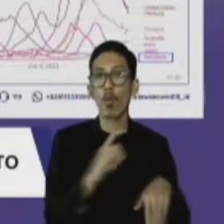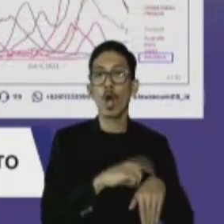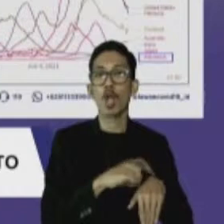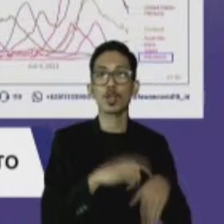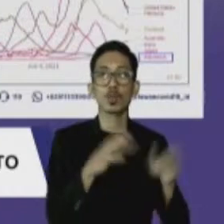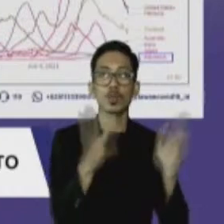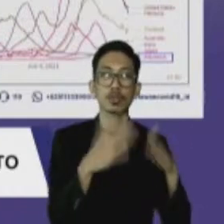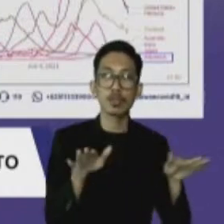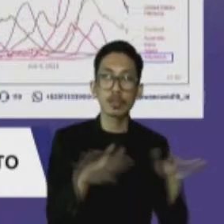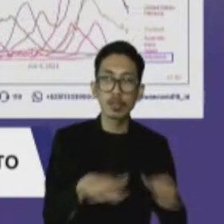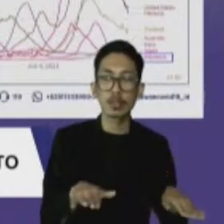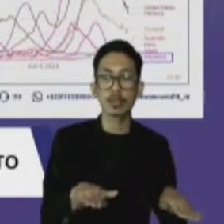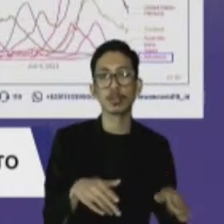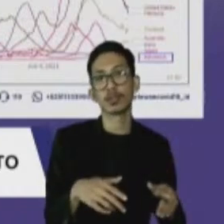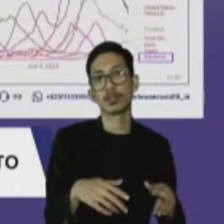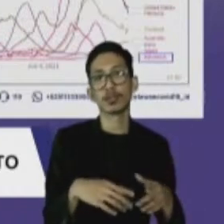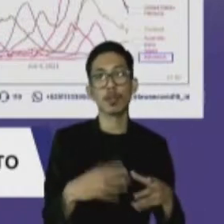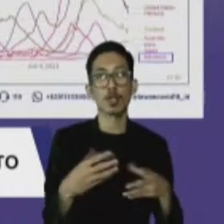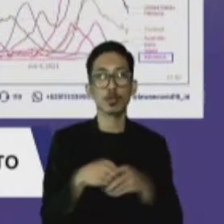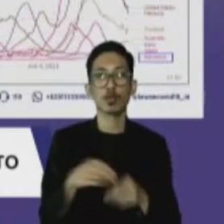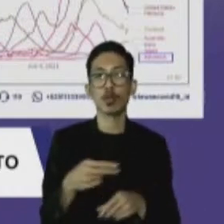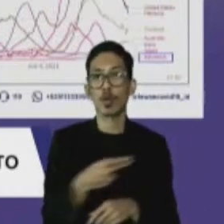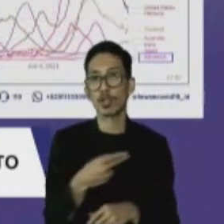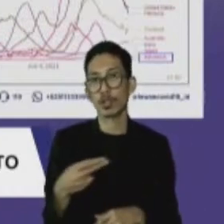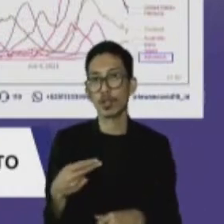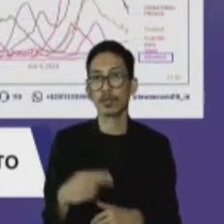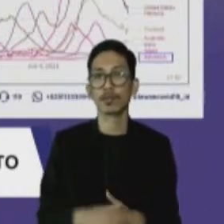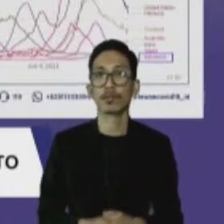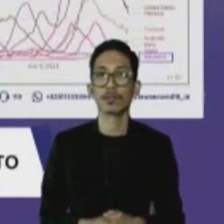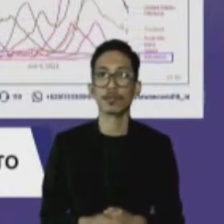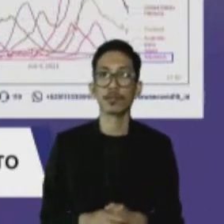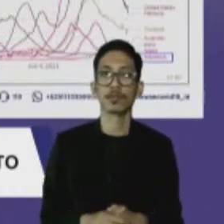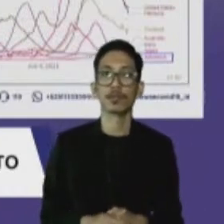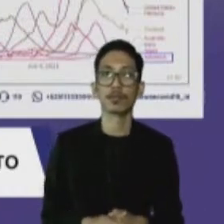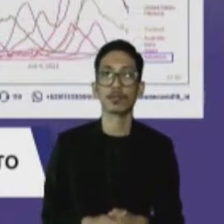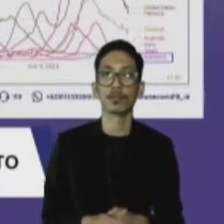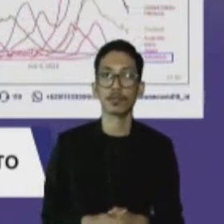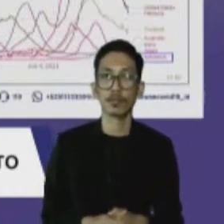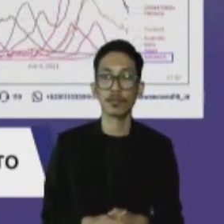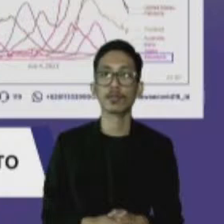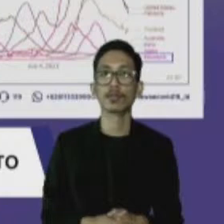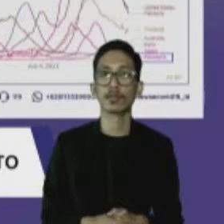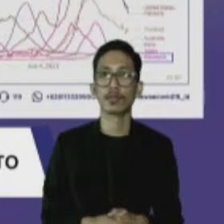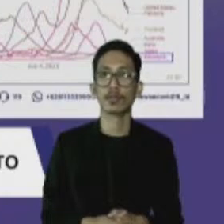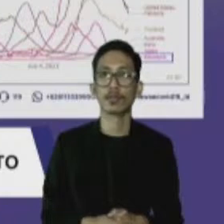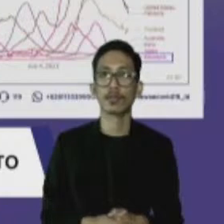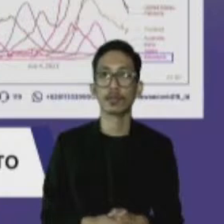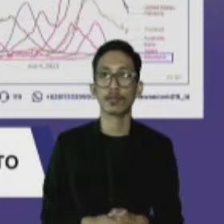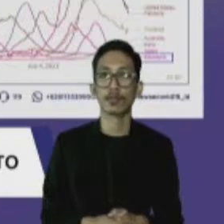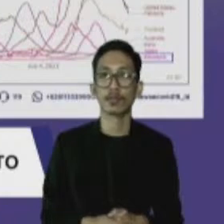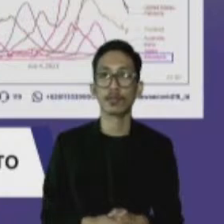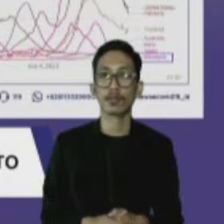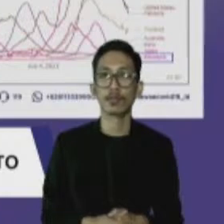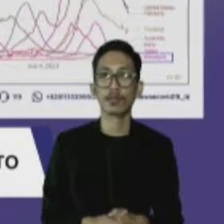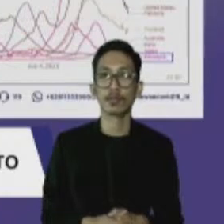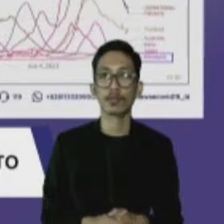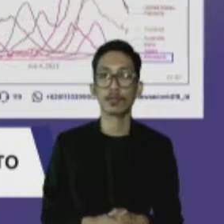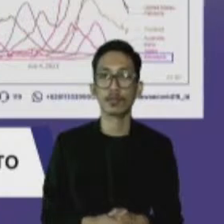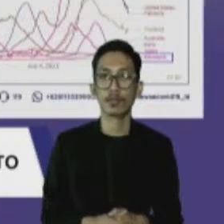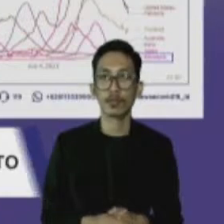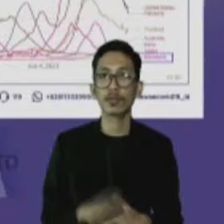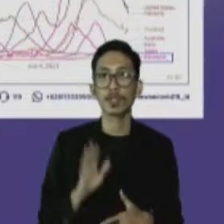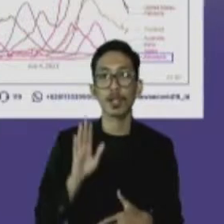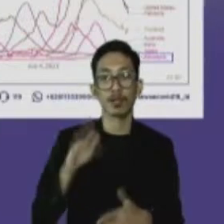in Indonesia. However, when various parts of the world experienced the second peak in April